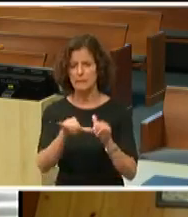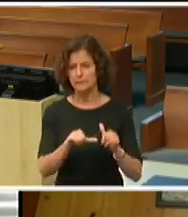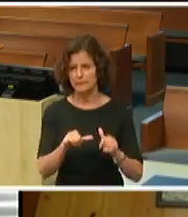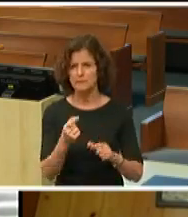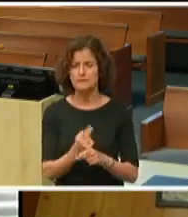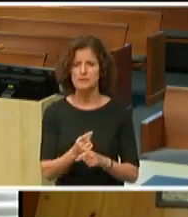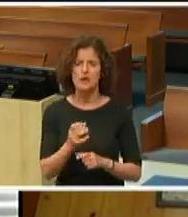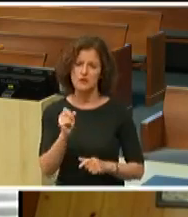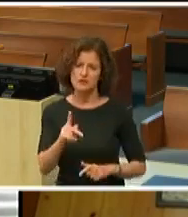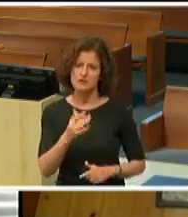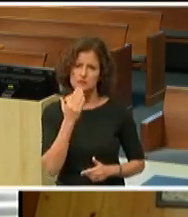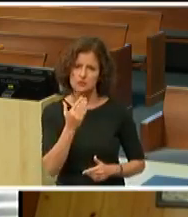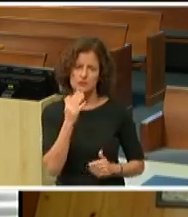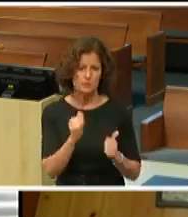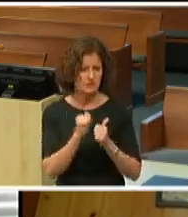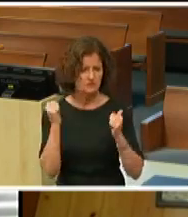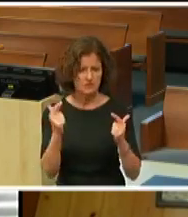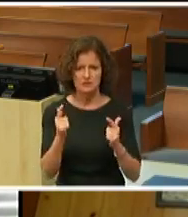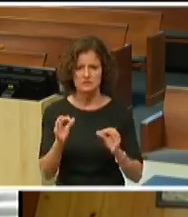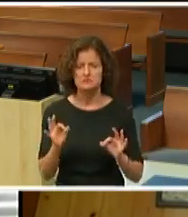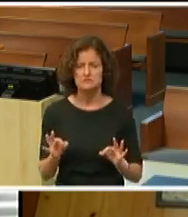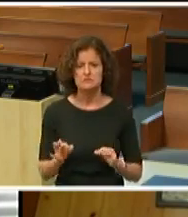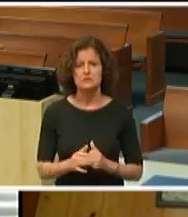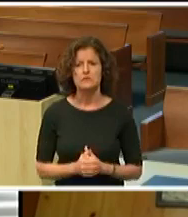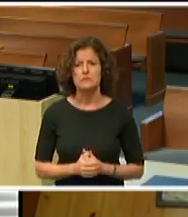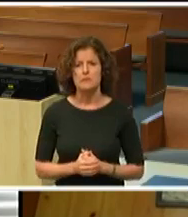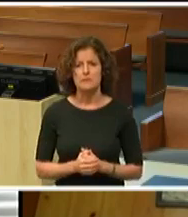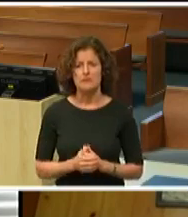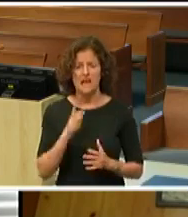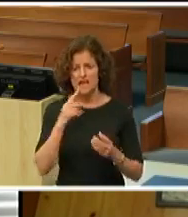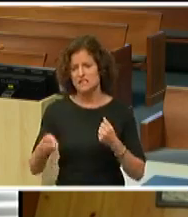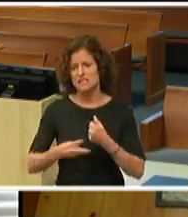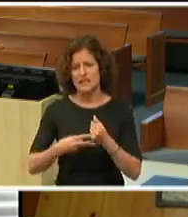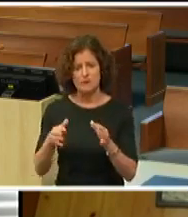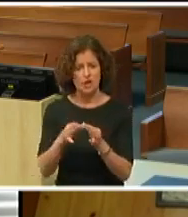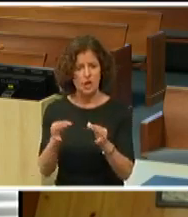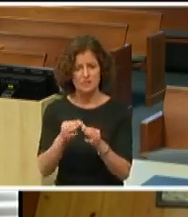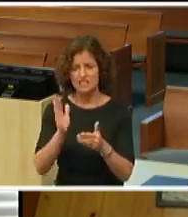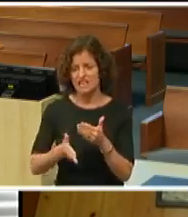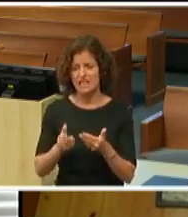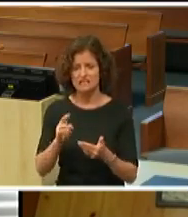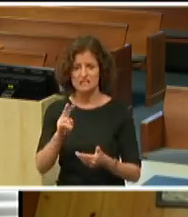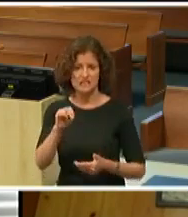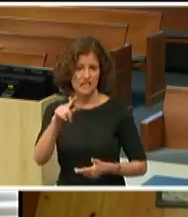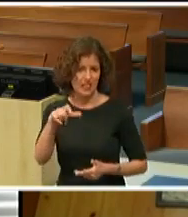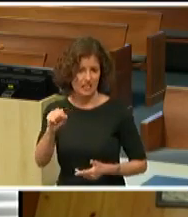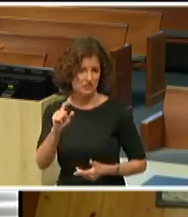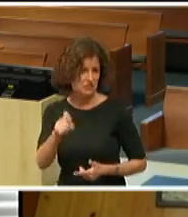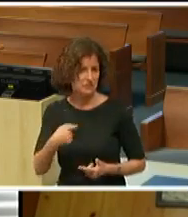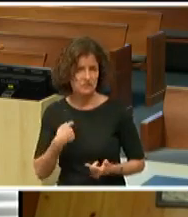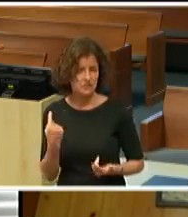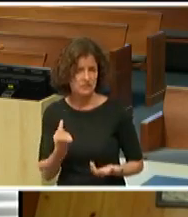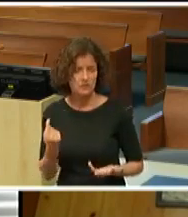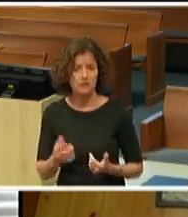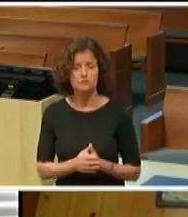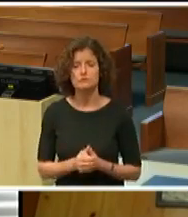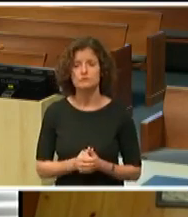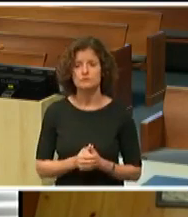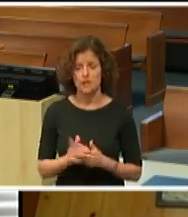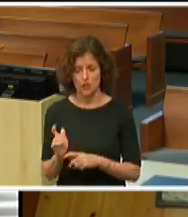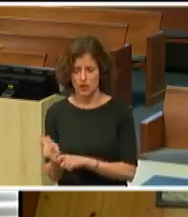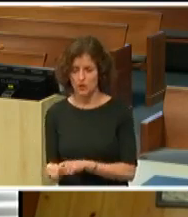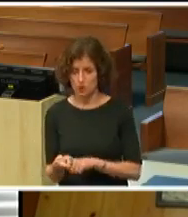Okay, so that's good. I'm good with all that. Okay. So I'll just save my comments for the end unless you need me on anything. Nope. That's, and you're going to add golf